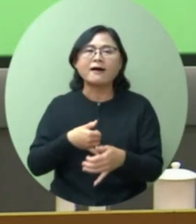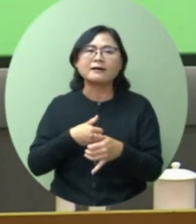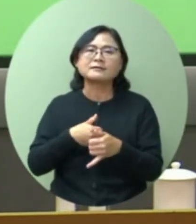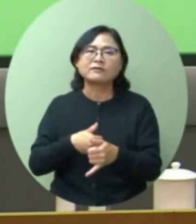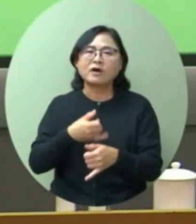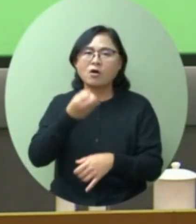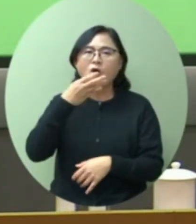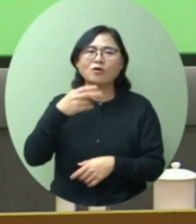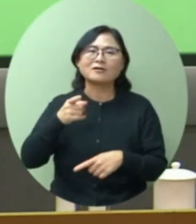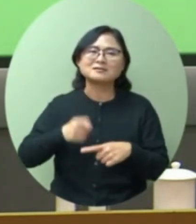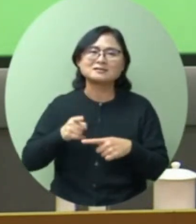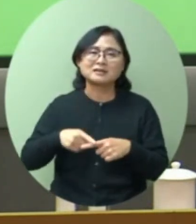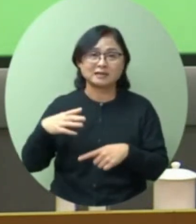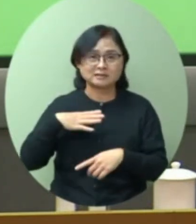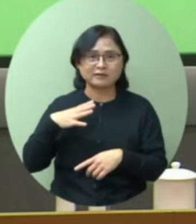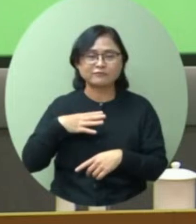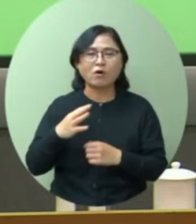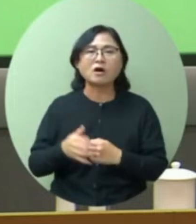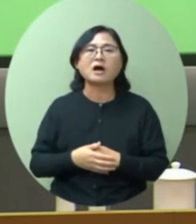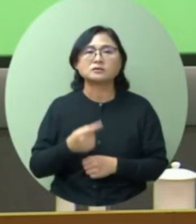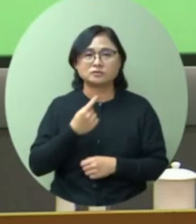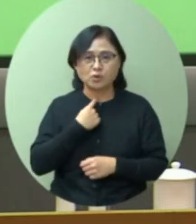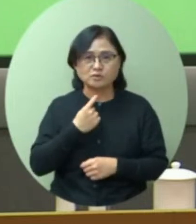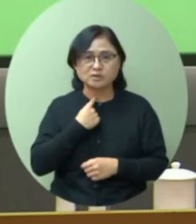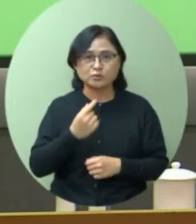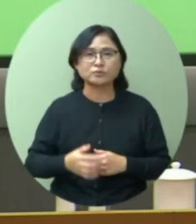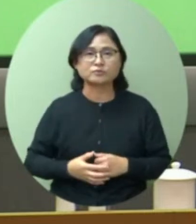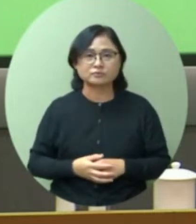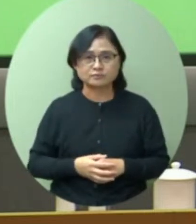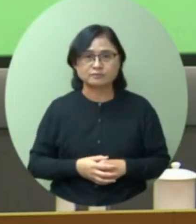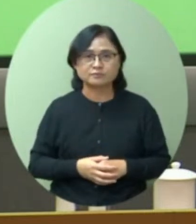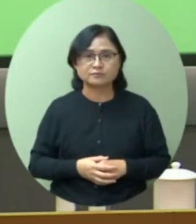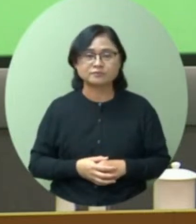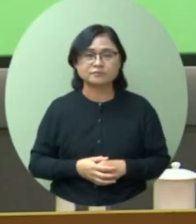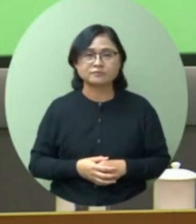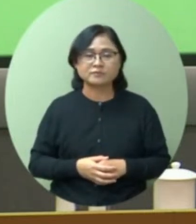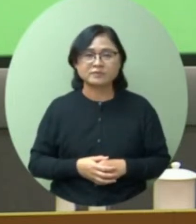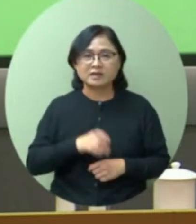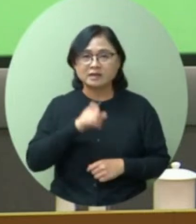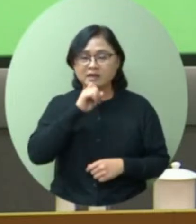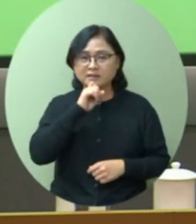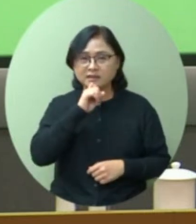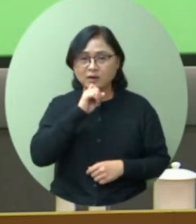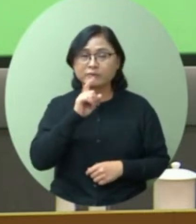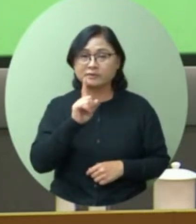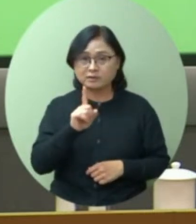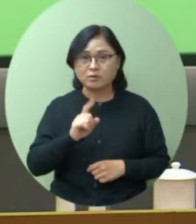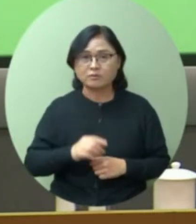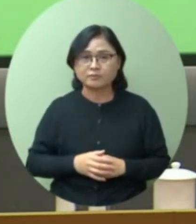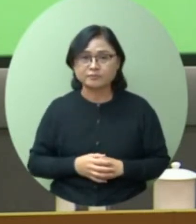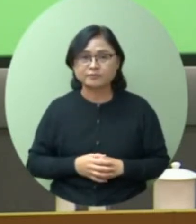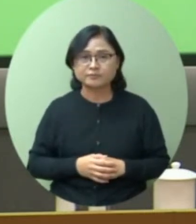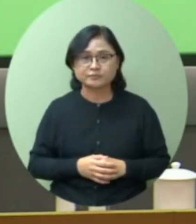And I have said, I don't know whether it's in Chinese or English, the intention is not to make